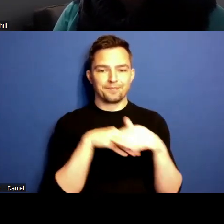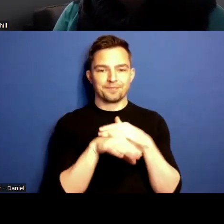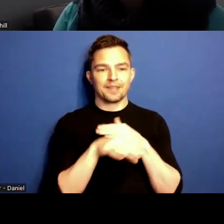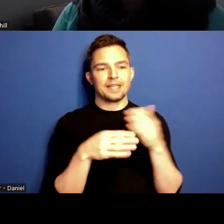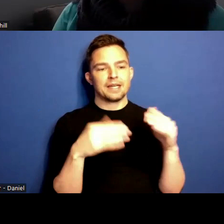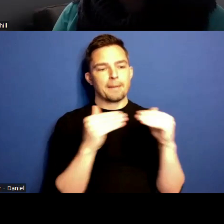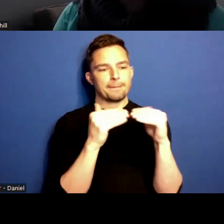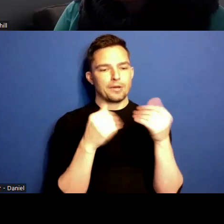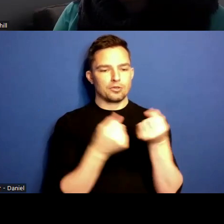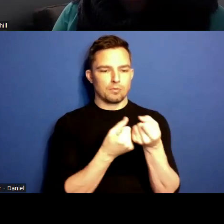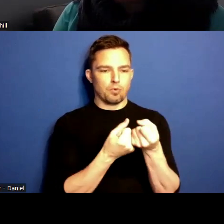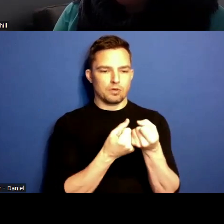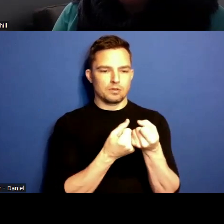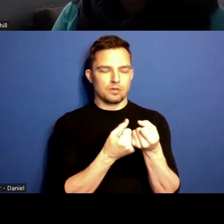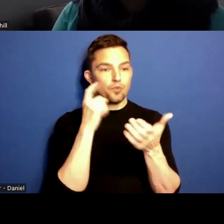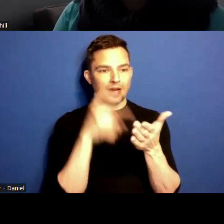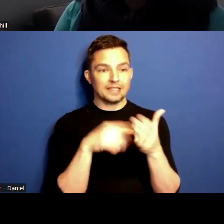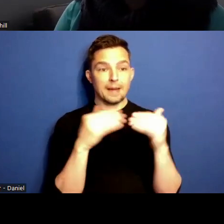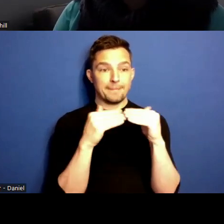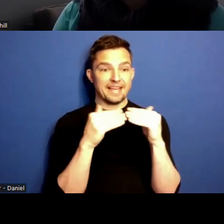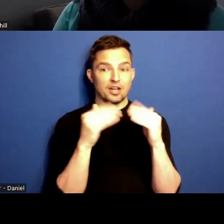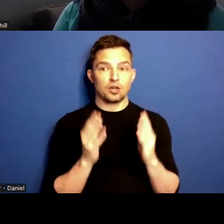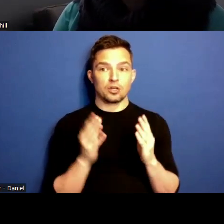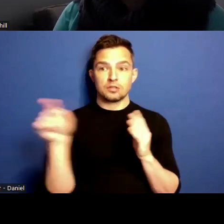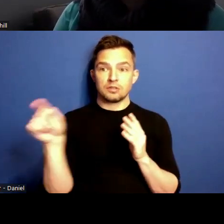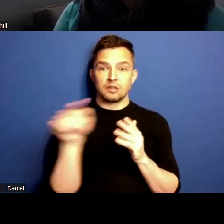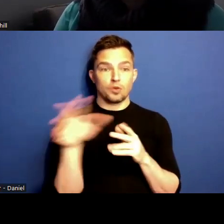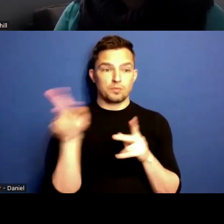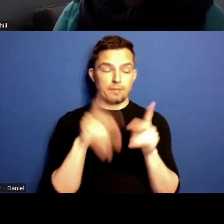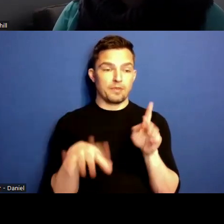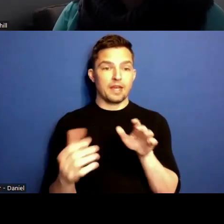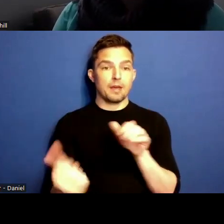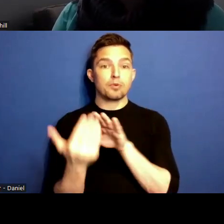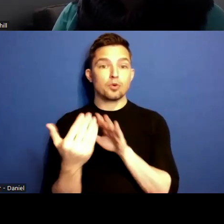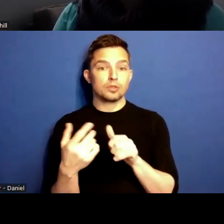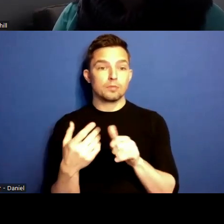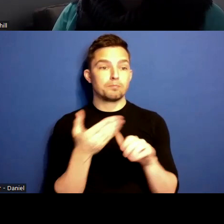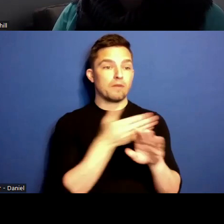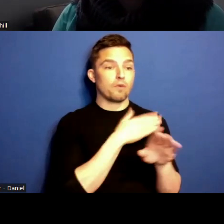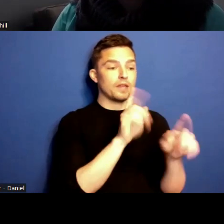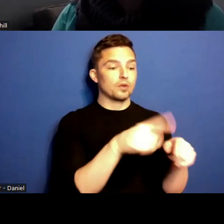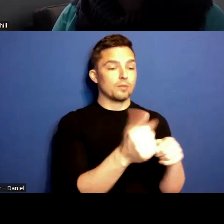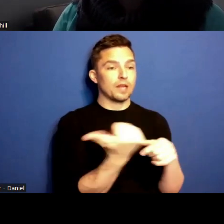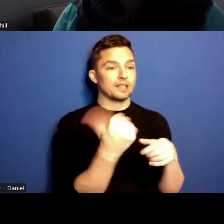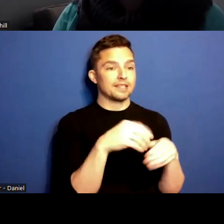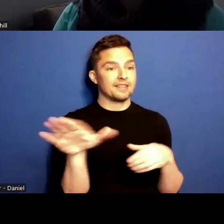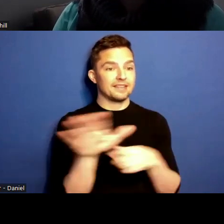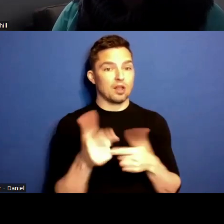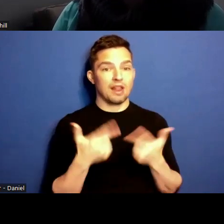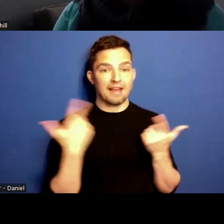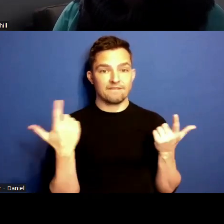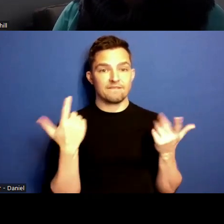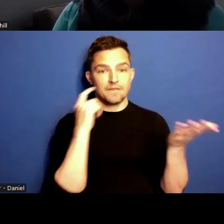that peers are the ones they were turning to before they would go to someone else in their life, before they would go